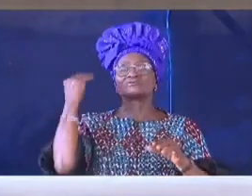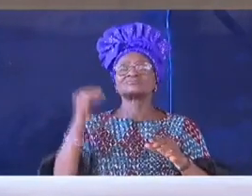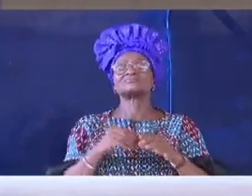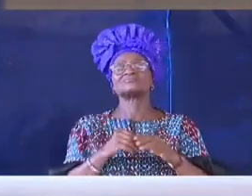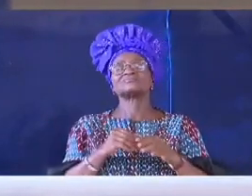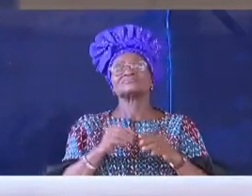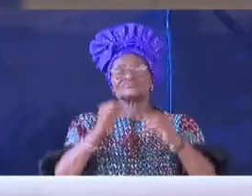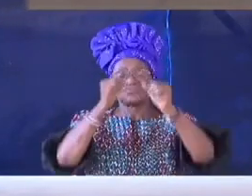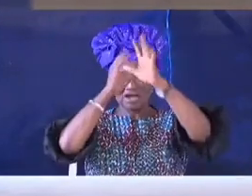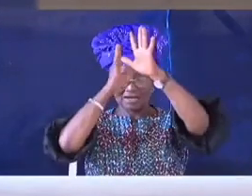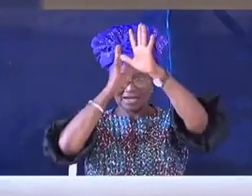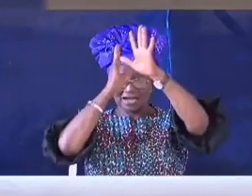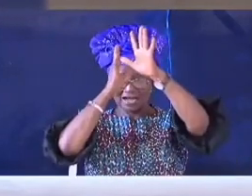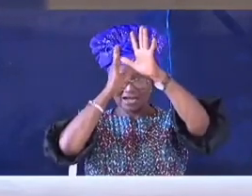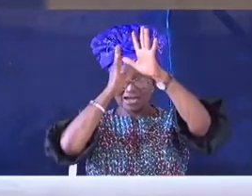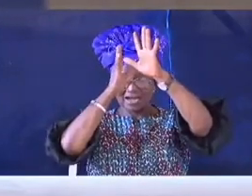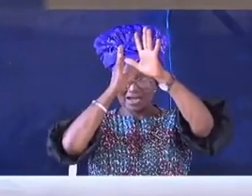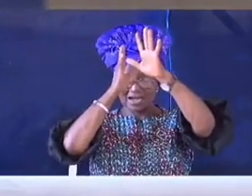Daddy,